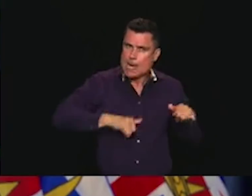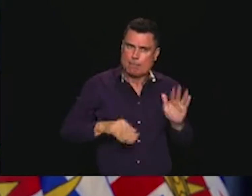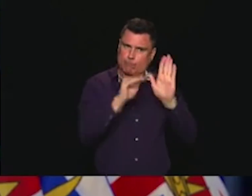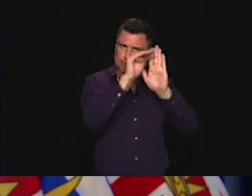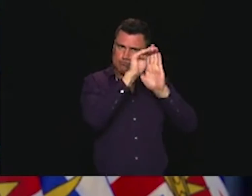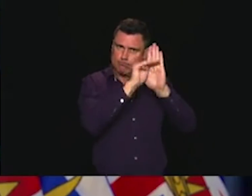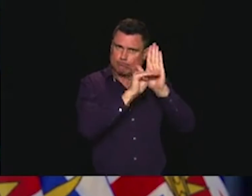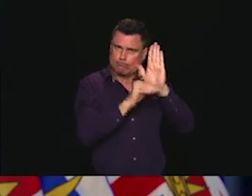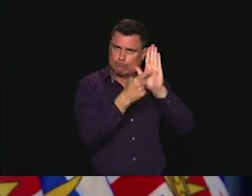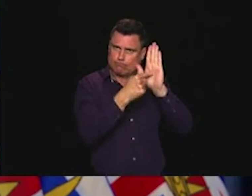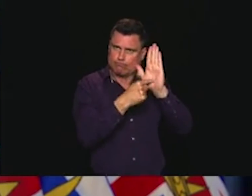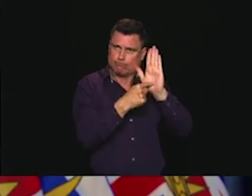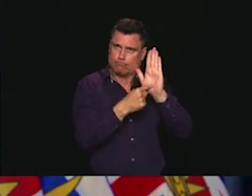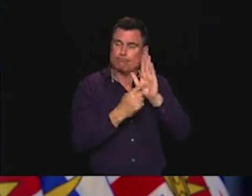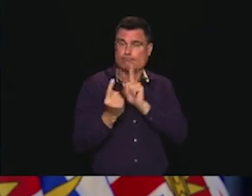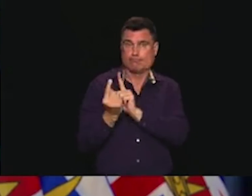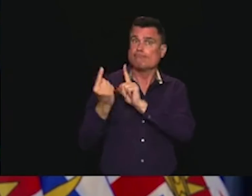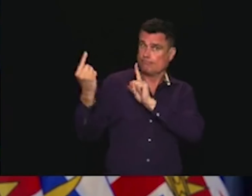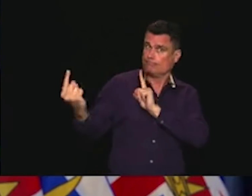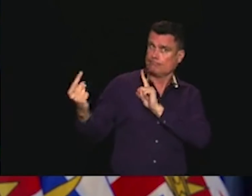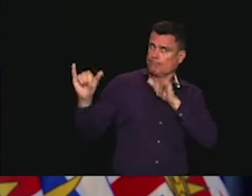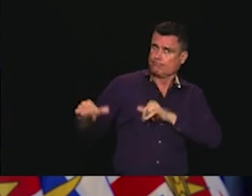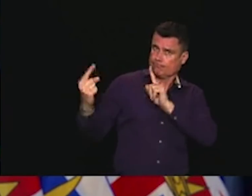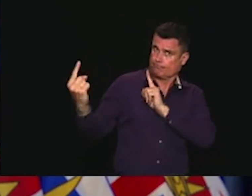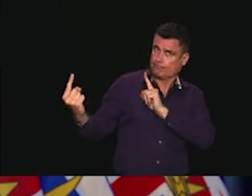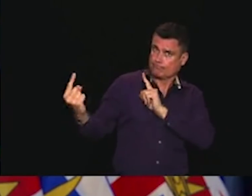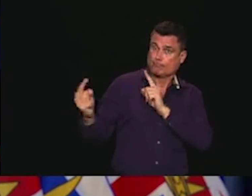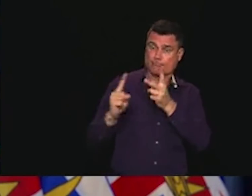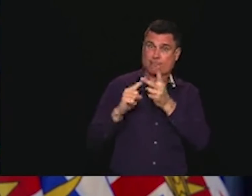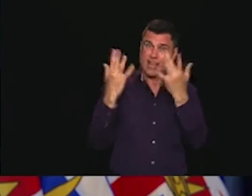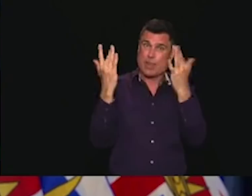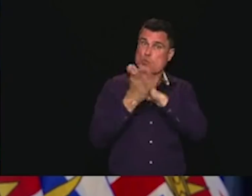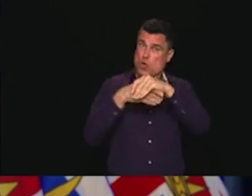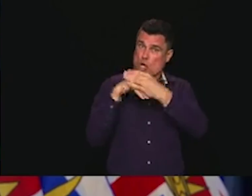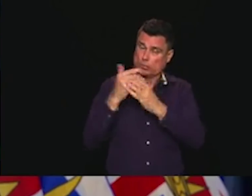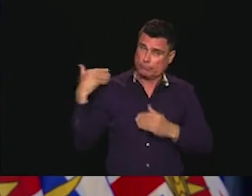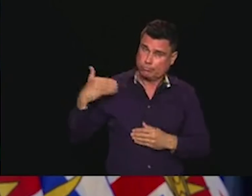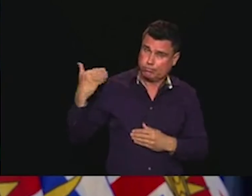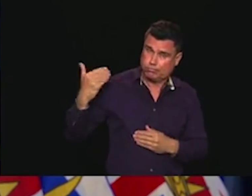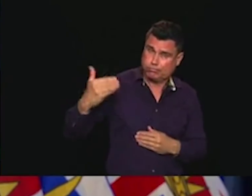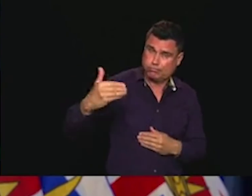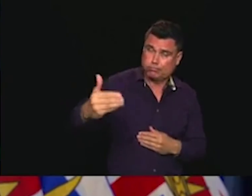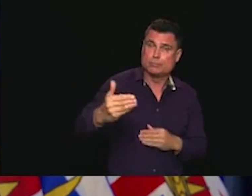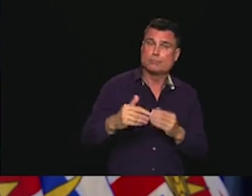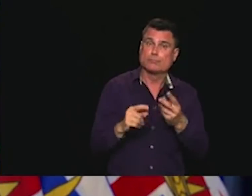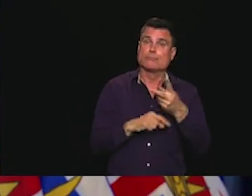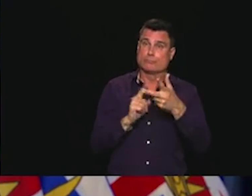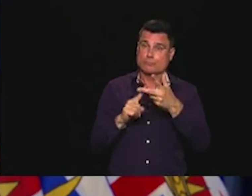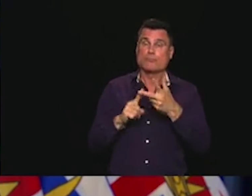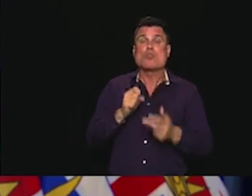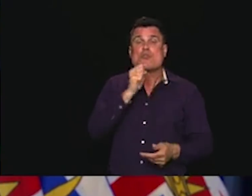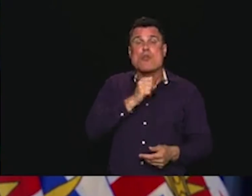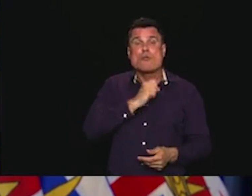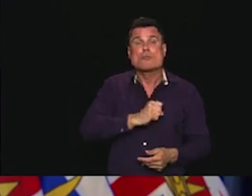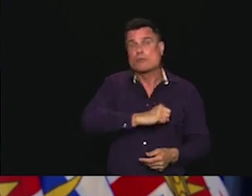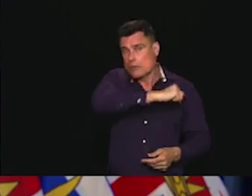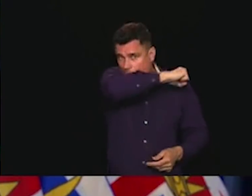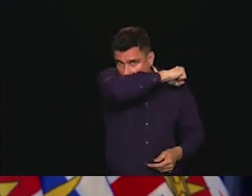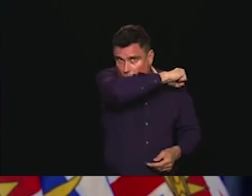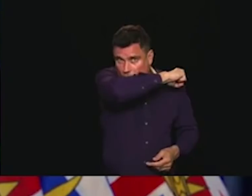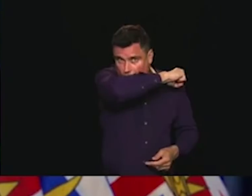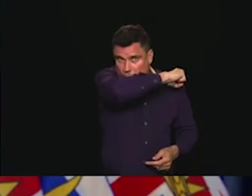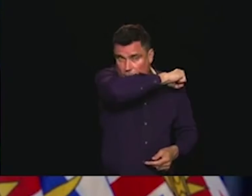in business. Every day, all of us must pause and think about how we're going to keep ourselves, our families,